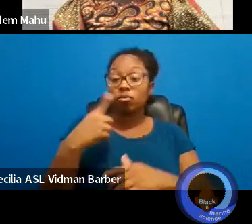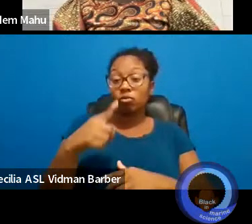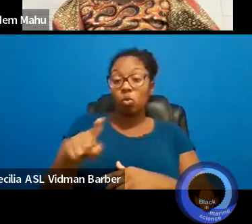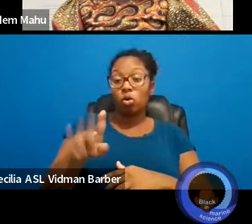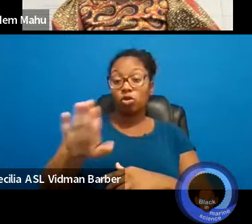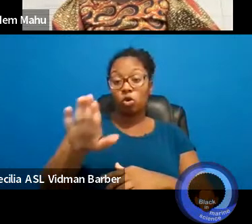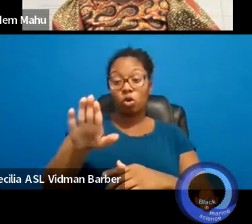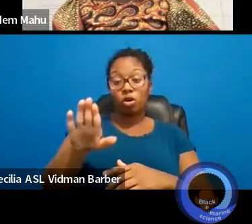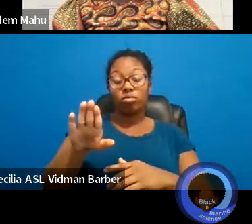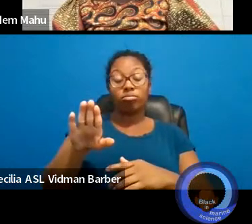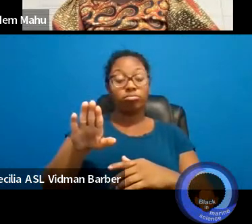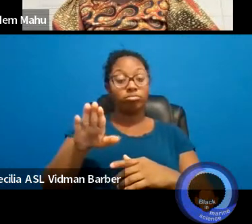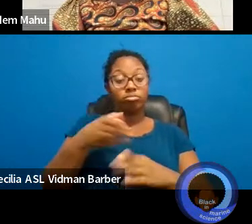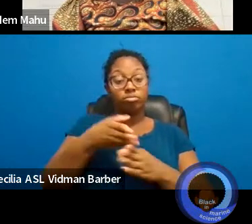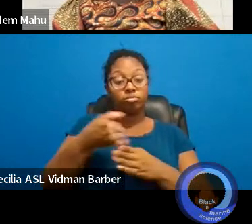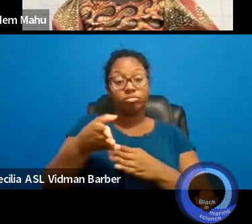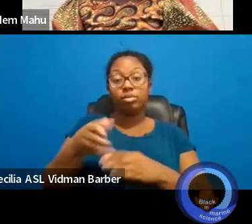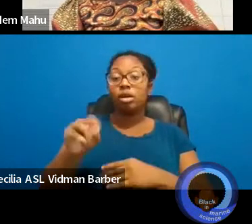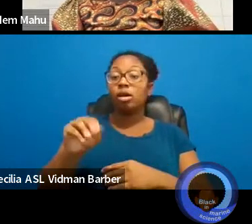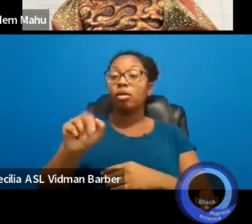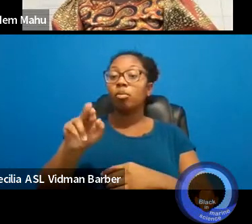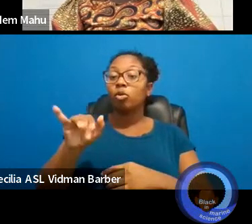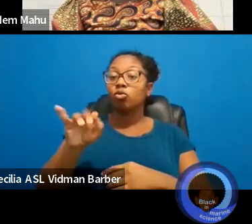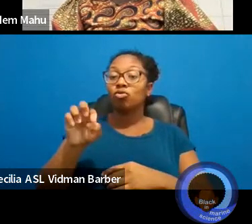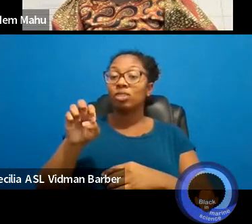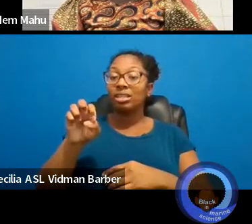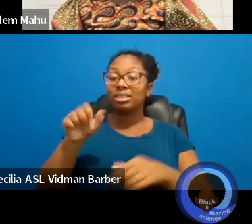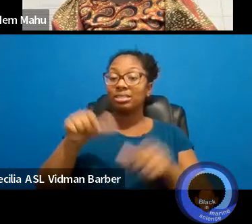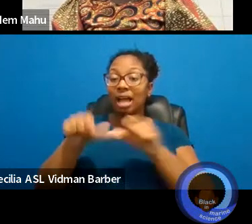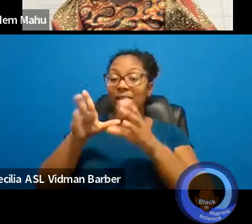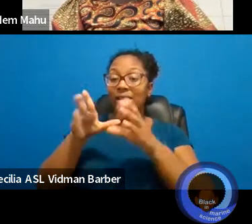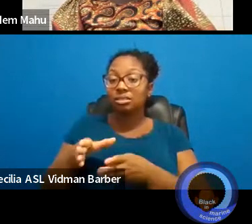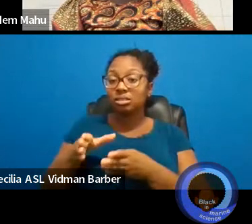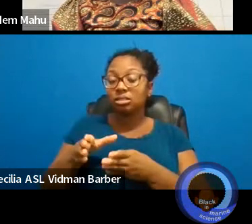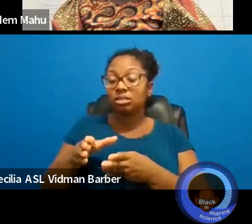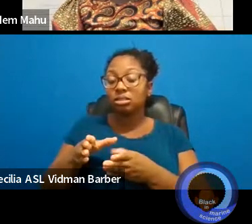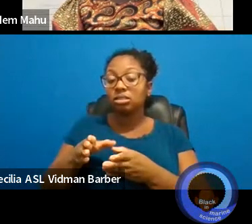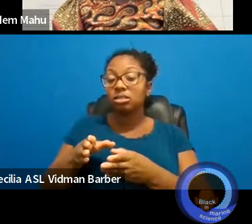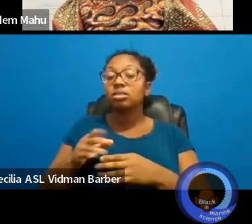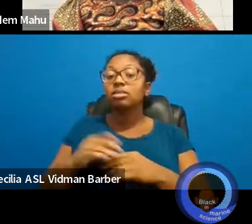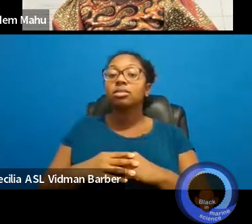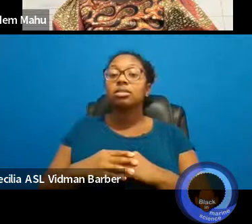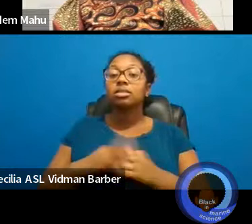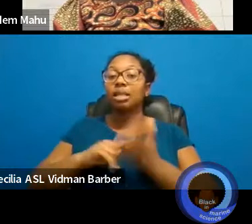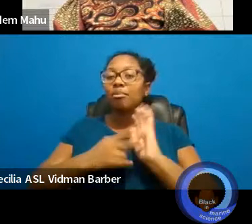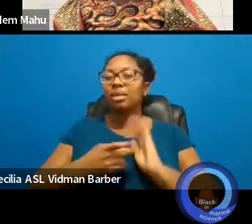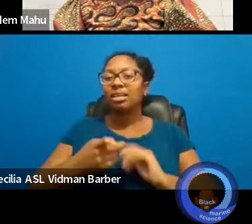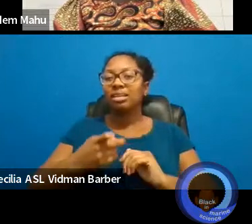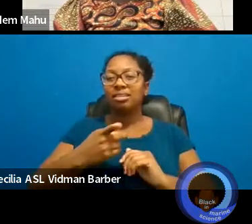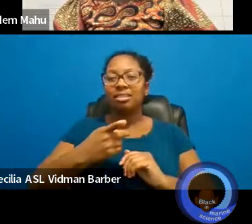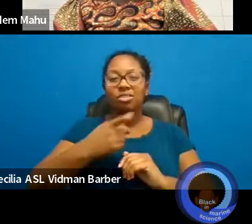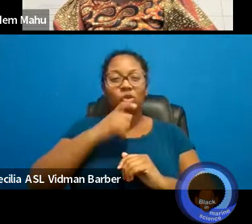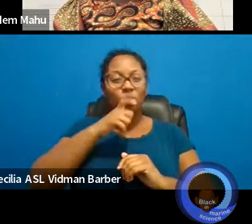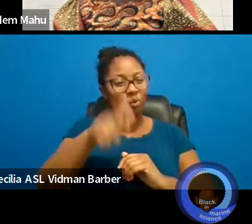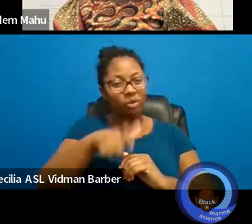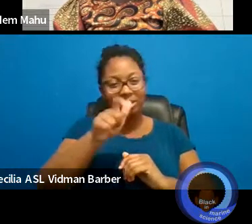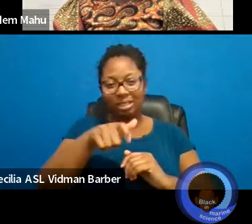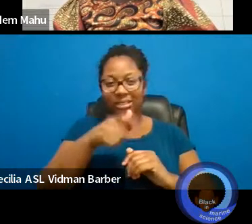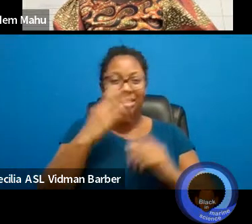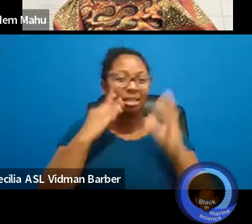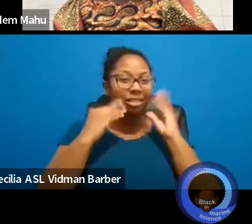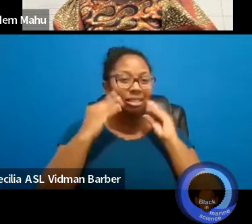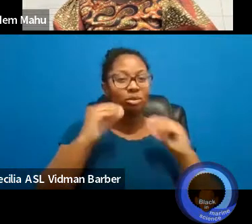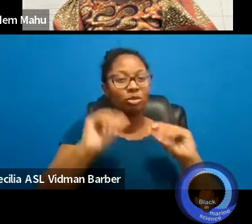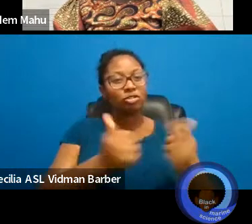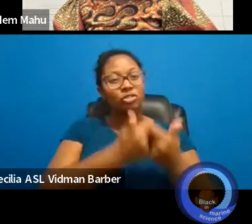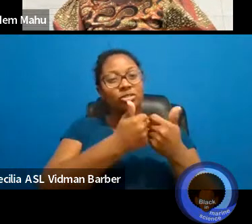scientist so that those challenges are not presented, or you don't have to go through those challenges. I know Dr. Mahu mentioned something